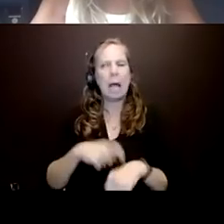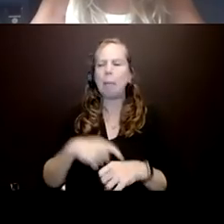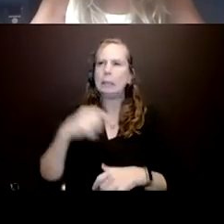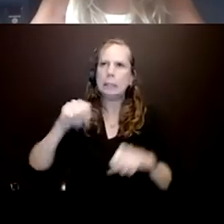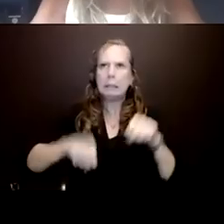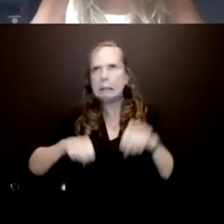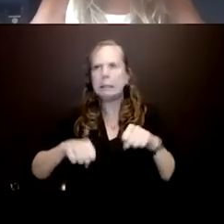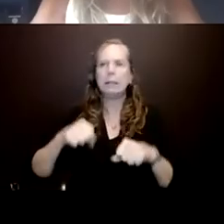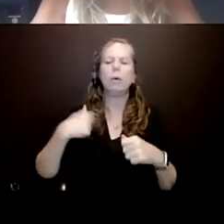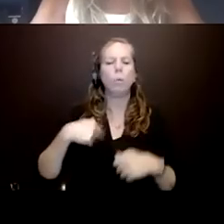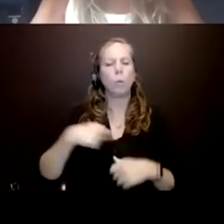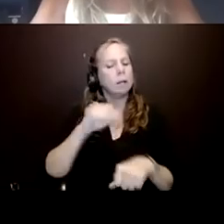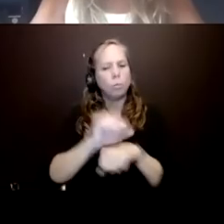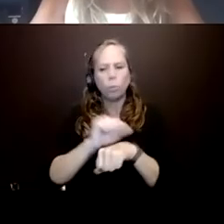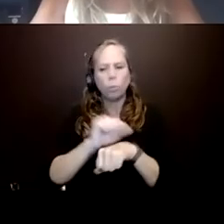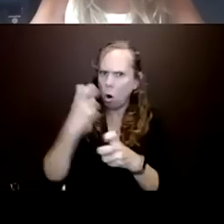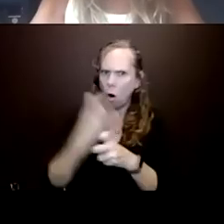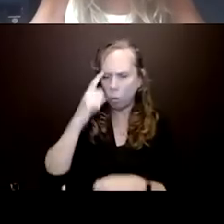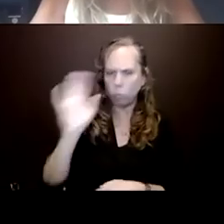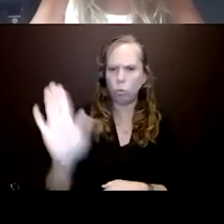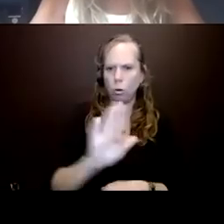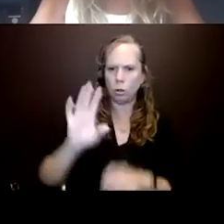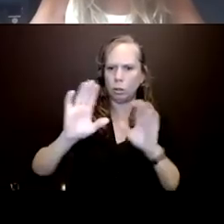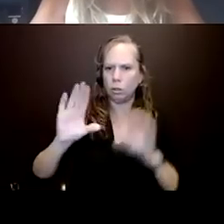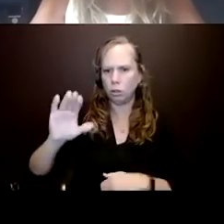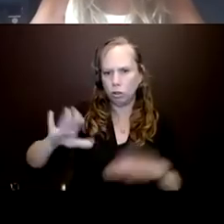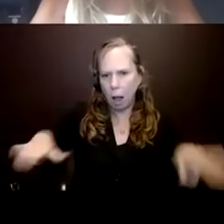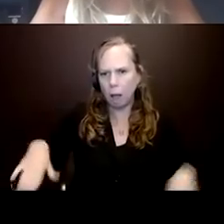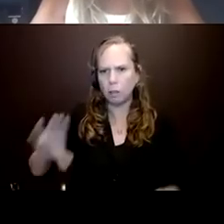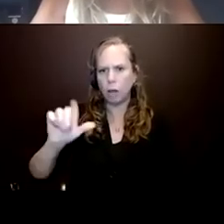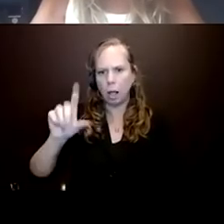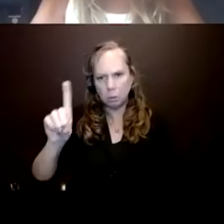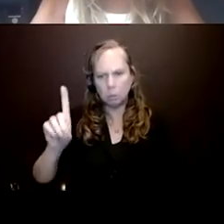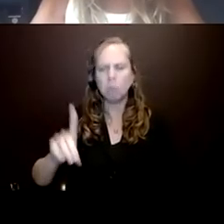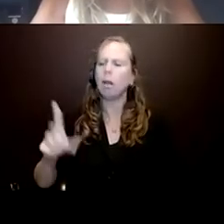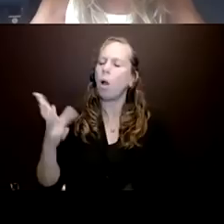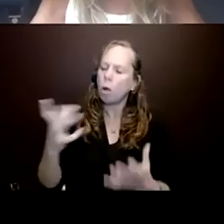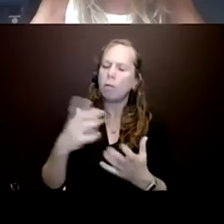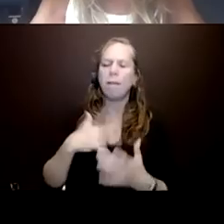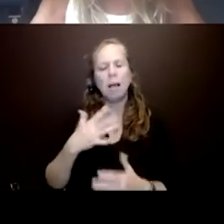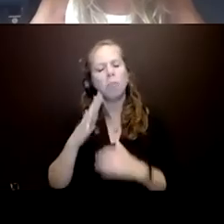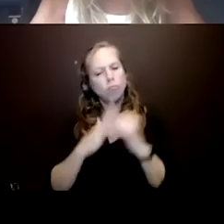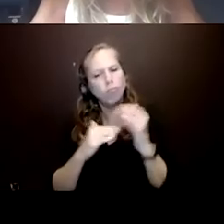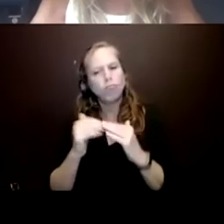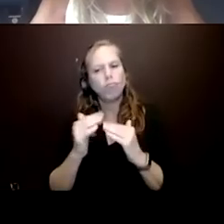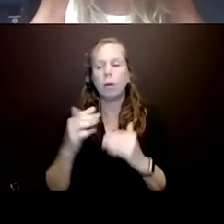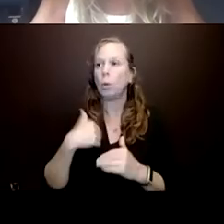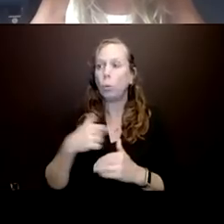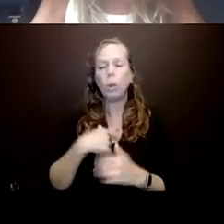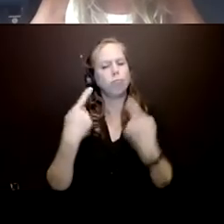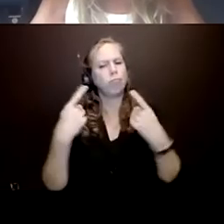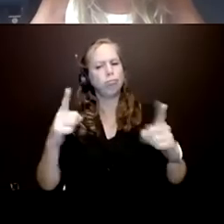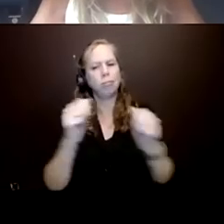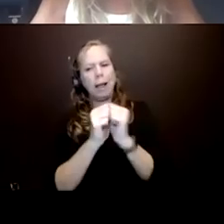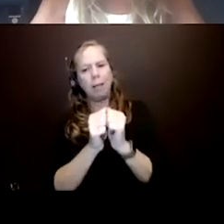hard on behalf of your child, and for that, we want you to just feel comfortable that, guess what, we're going to get through this together, because the world will